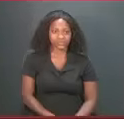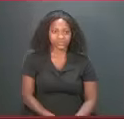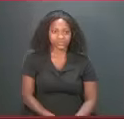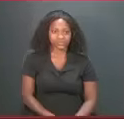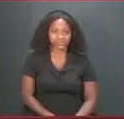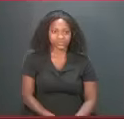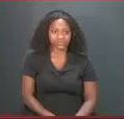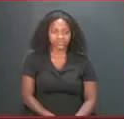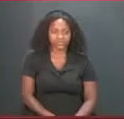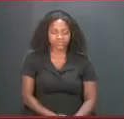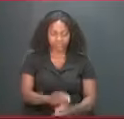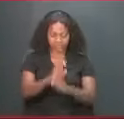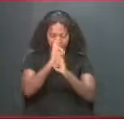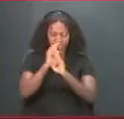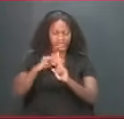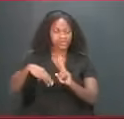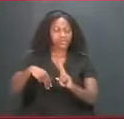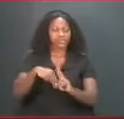honorable members,